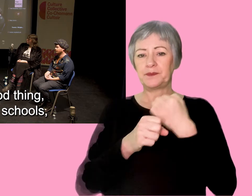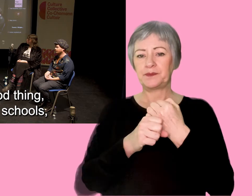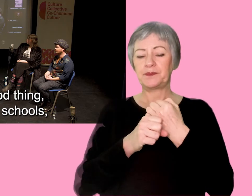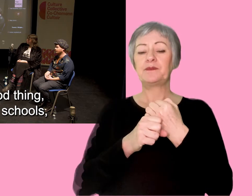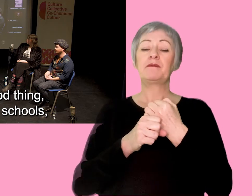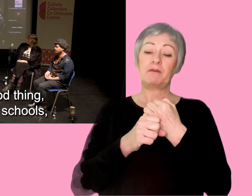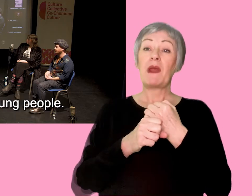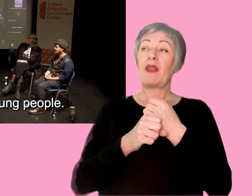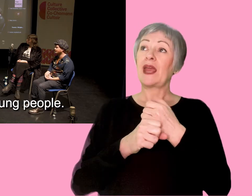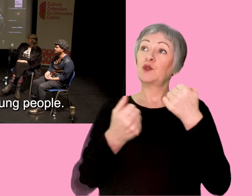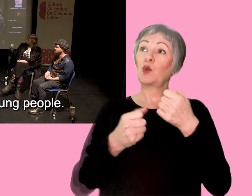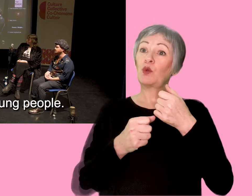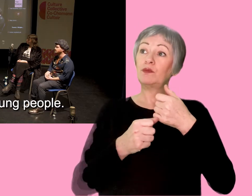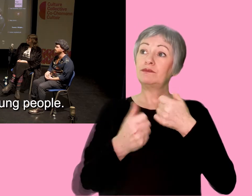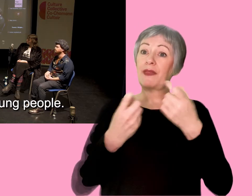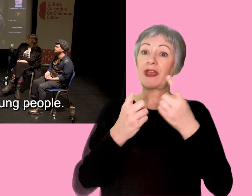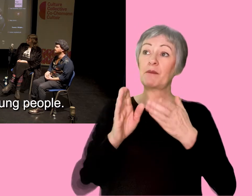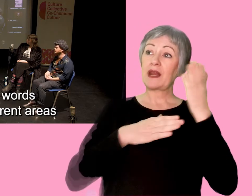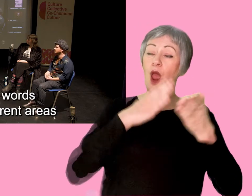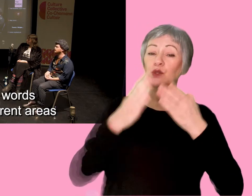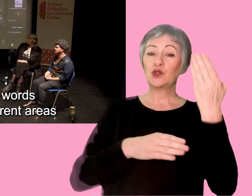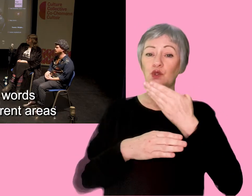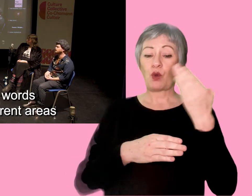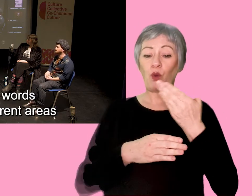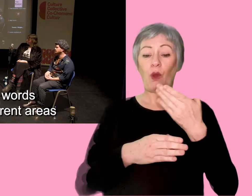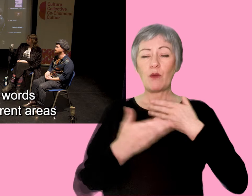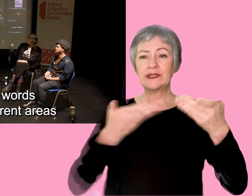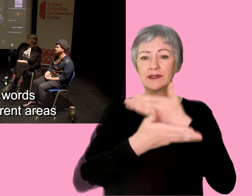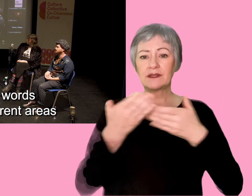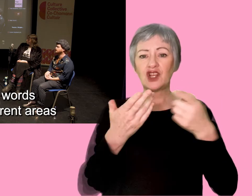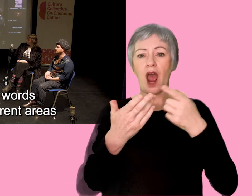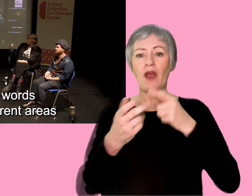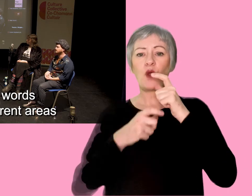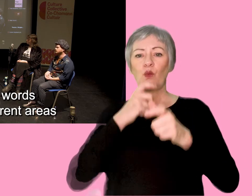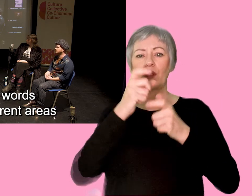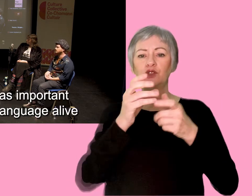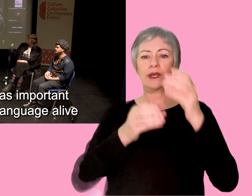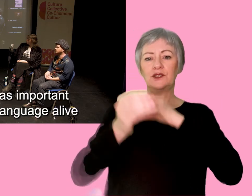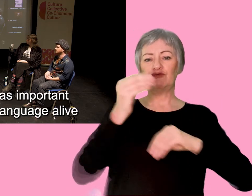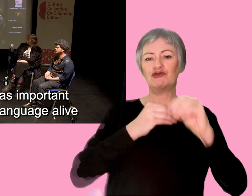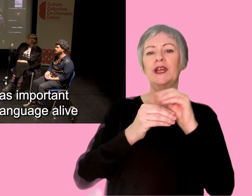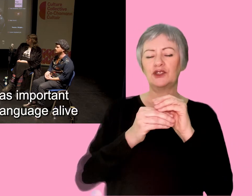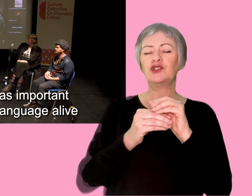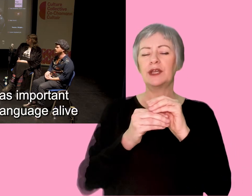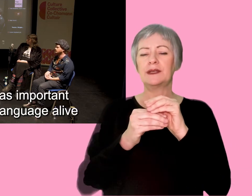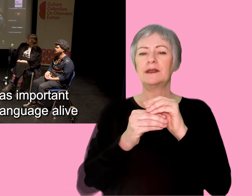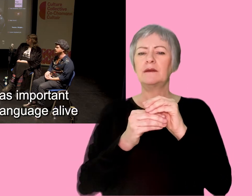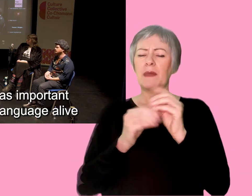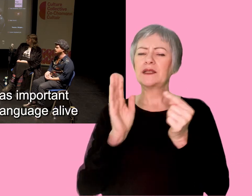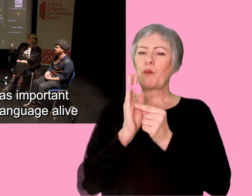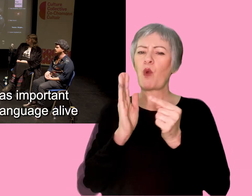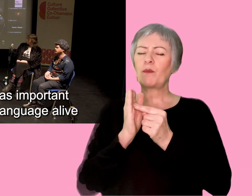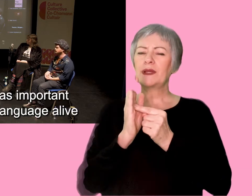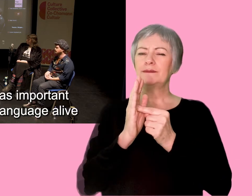a good thing about being out in schools is when I'm working with young people, I'll discuss the other words that you can use in different areas, because I think that's just as important to